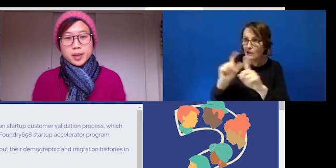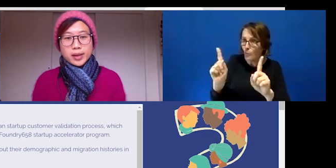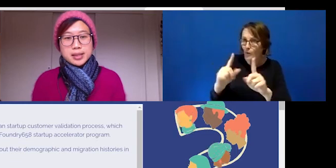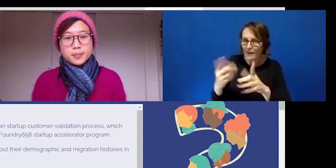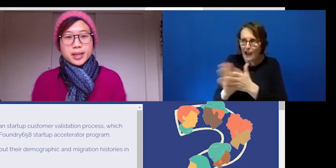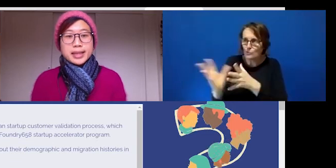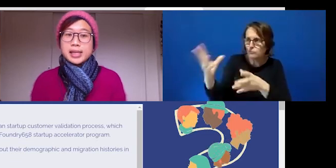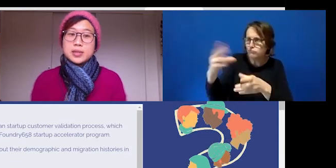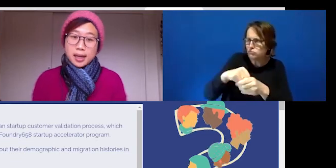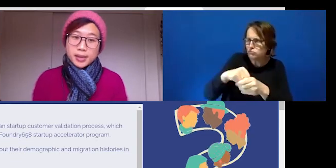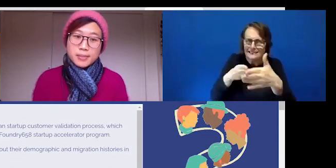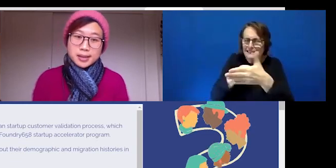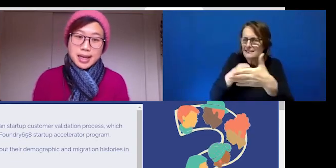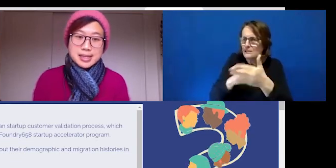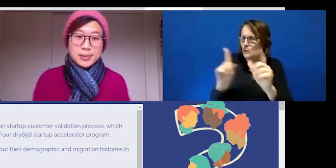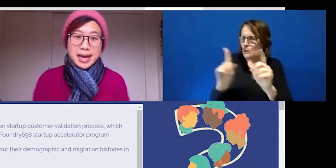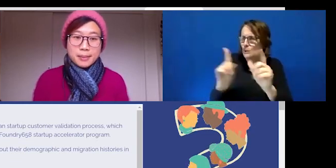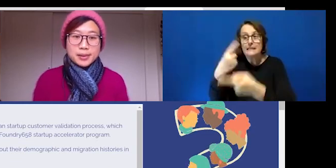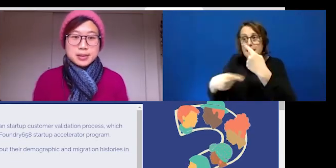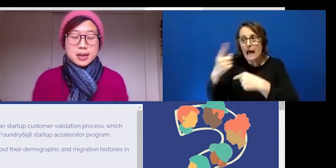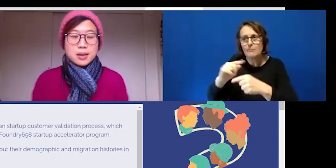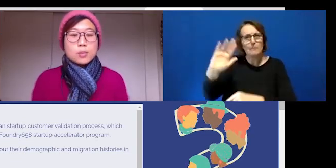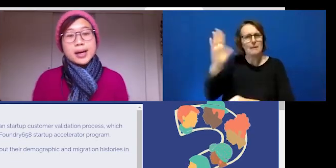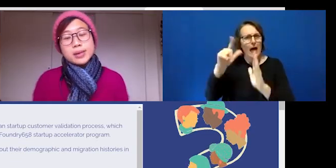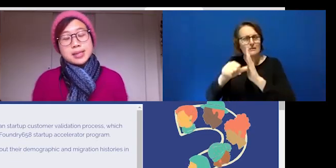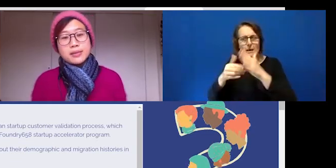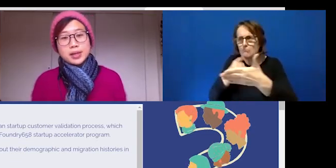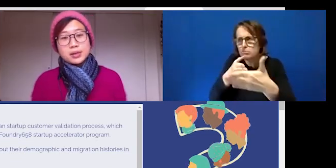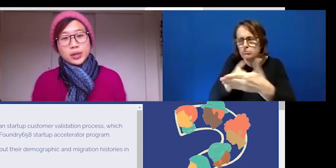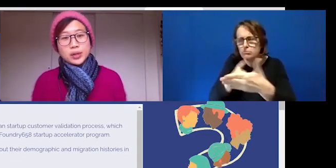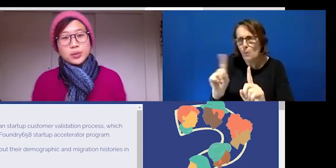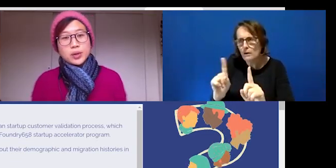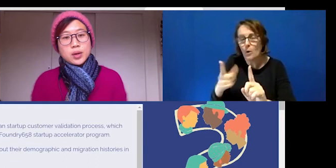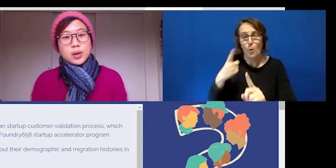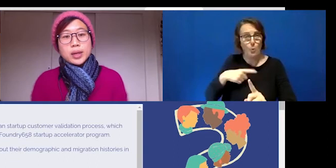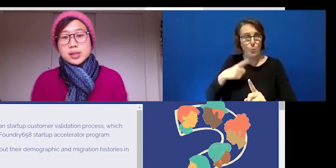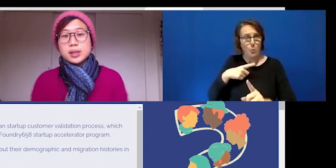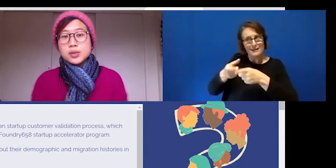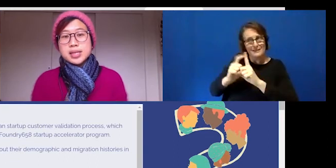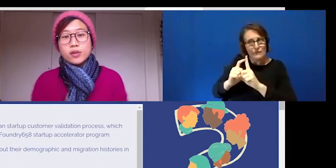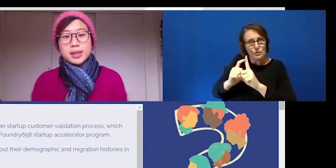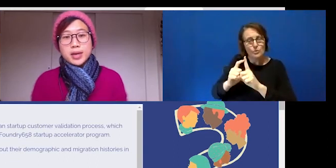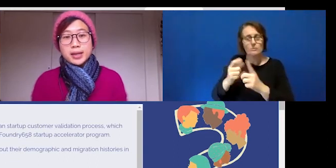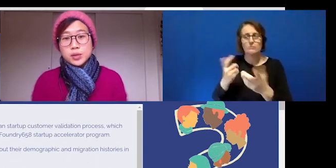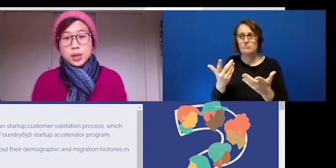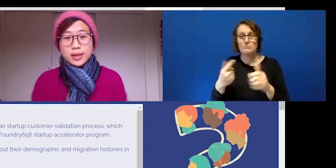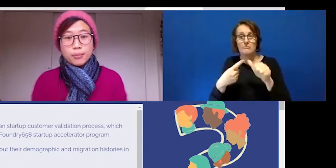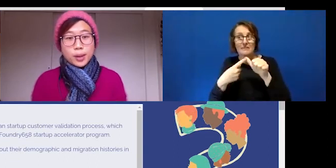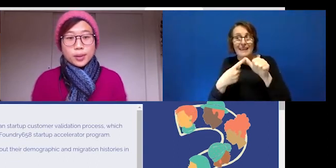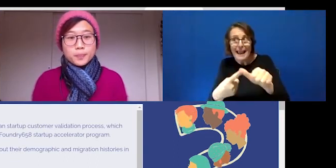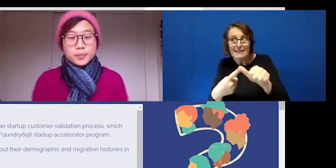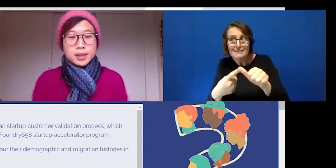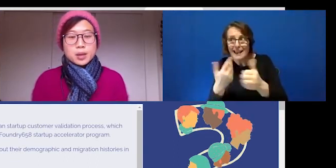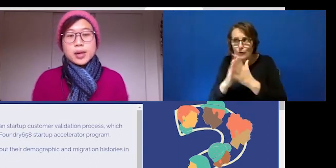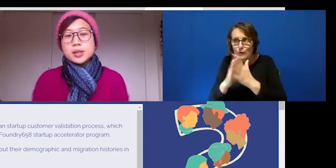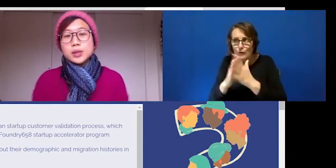your experience? Can you tell me about the last time that happened? Why was this difficult for you? What solutions have you been trying to solve that